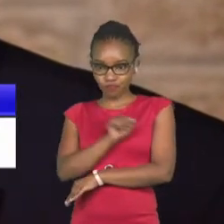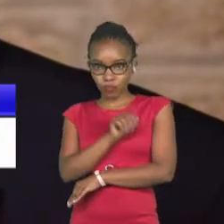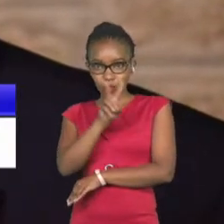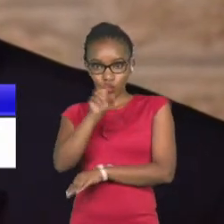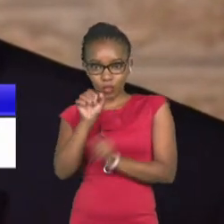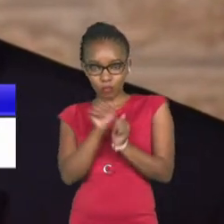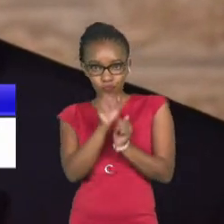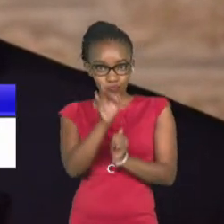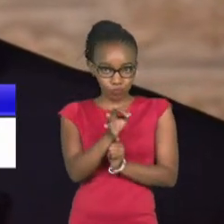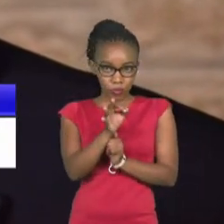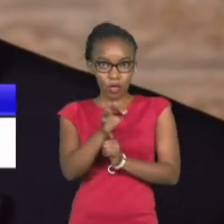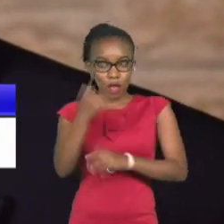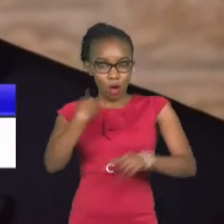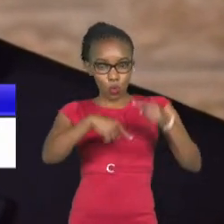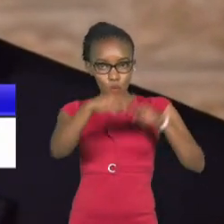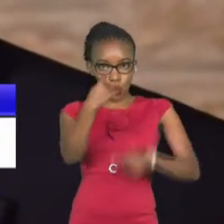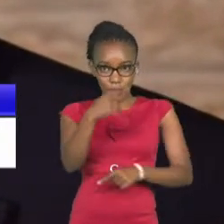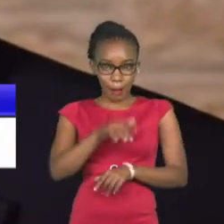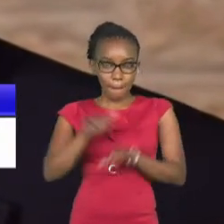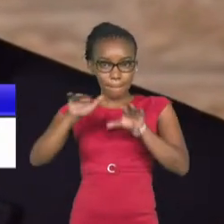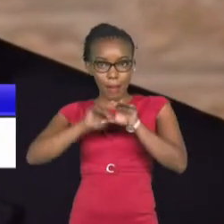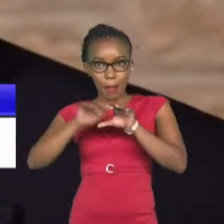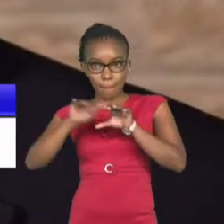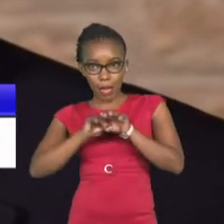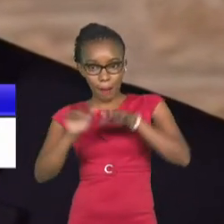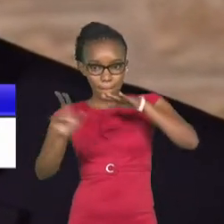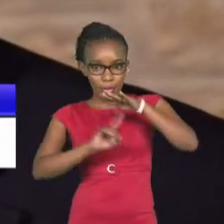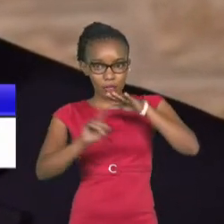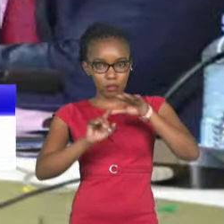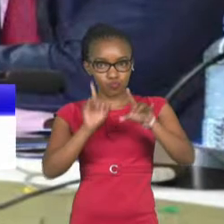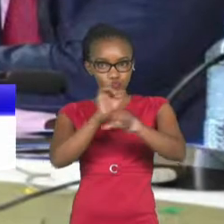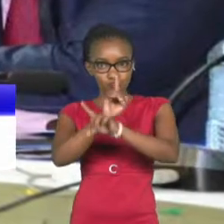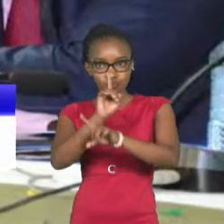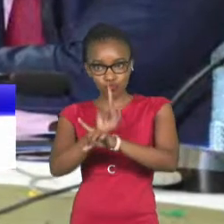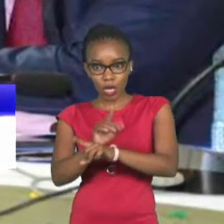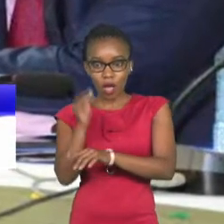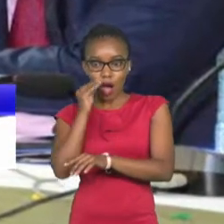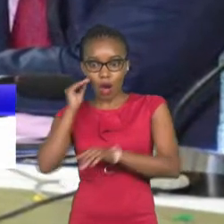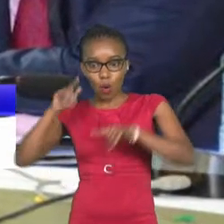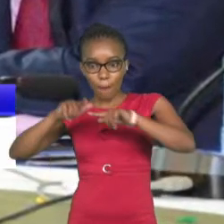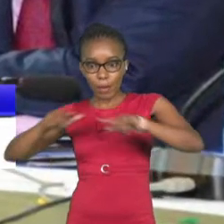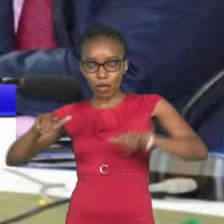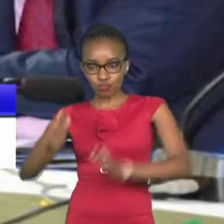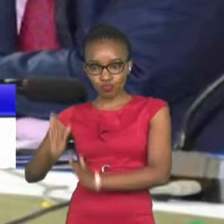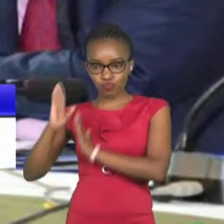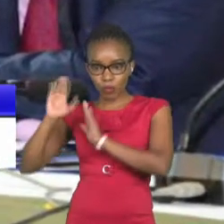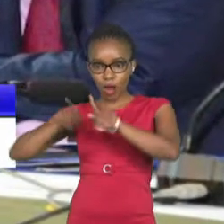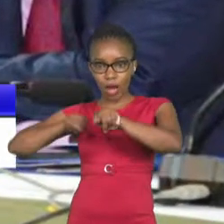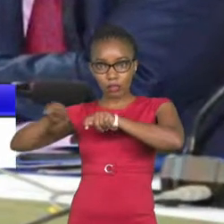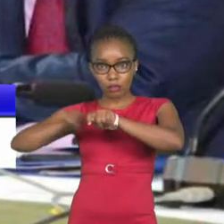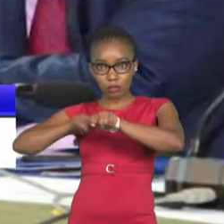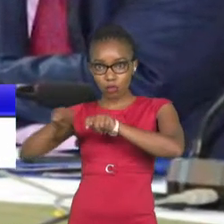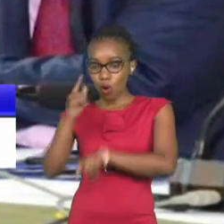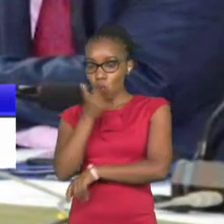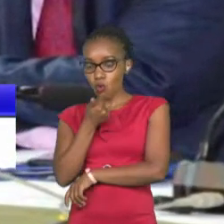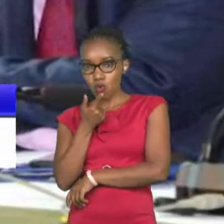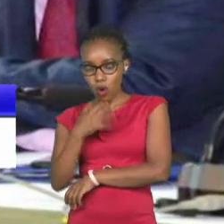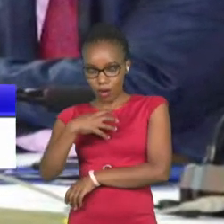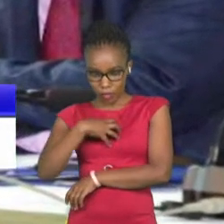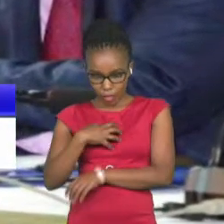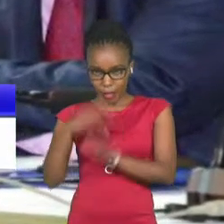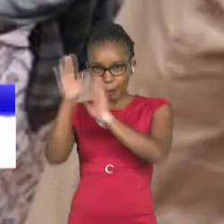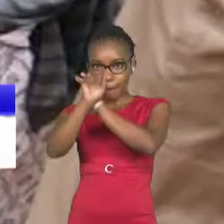2013 and winning, Haji served as a member in the Ministry of Defense and Homeland Security in the administration of the retired President Mwai